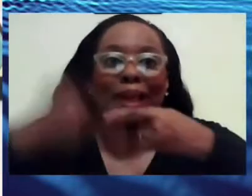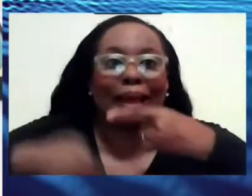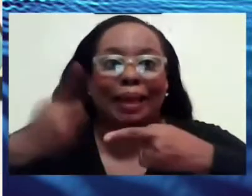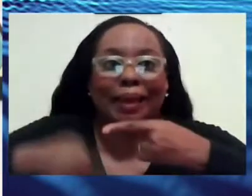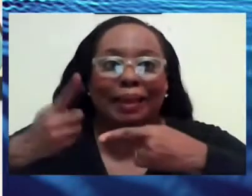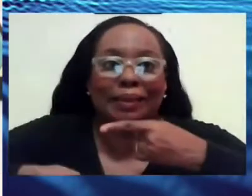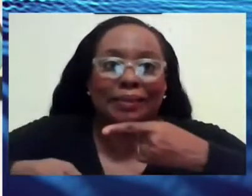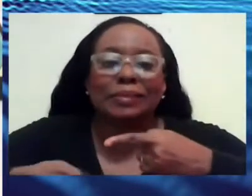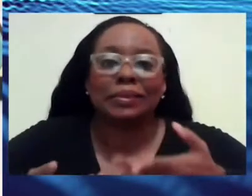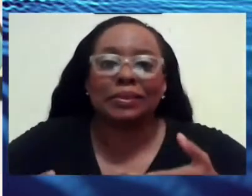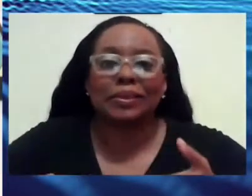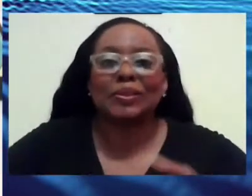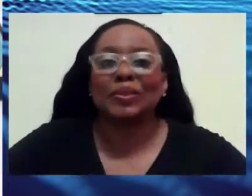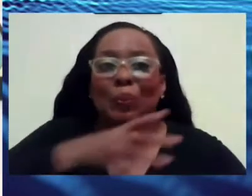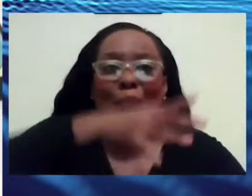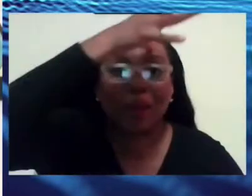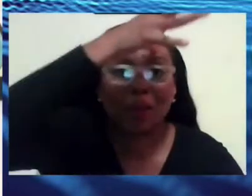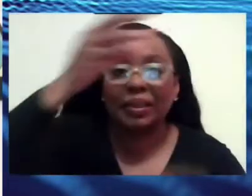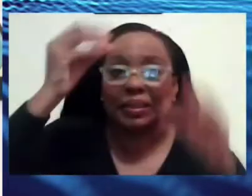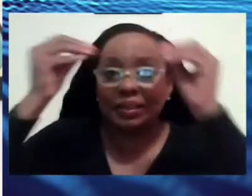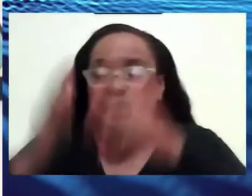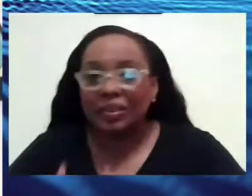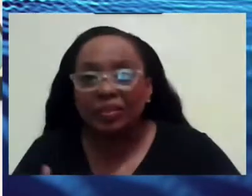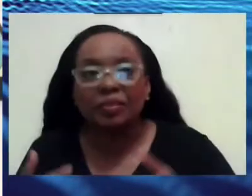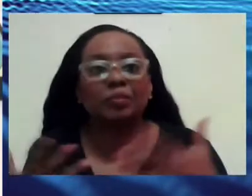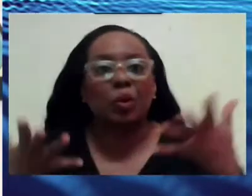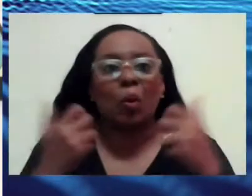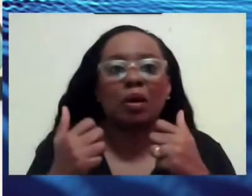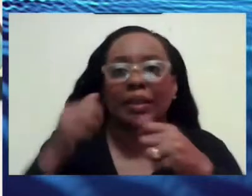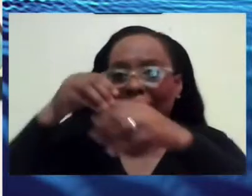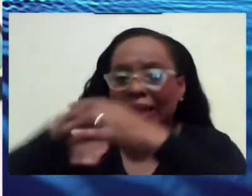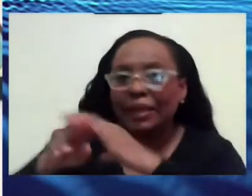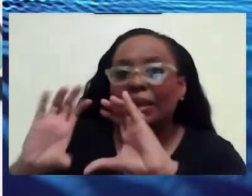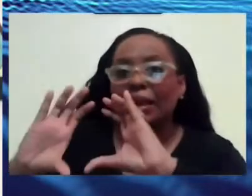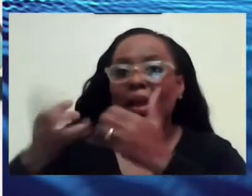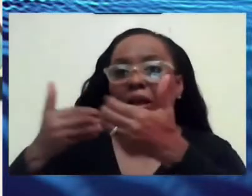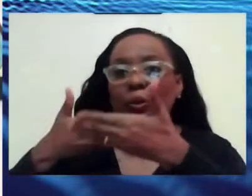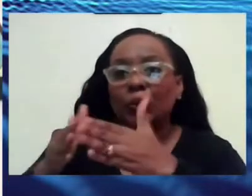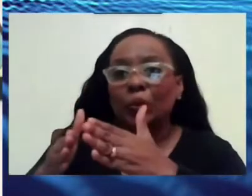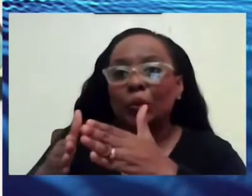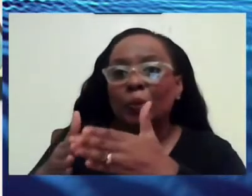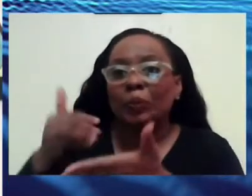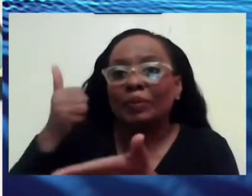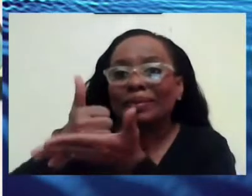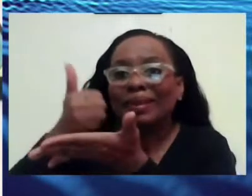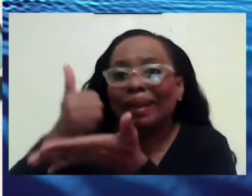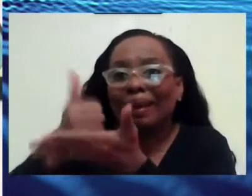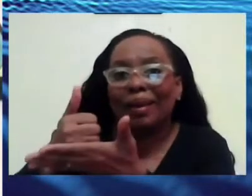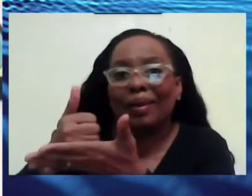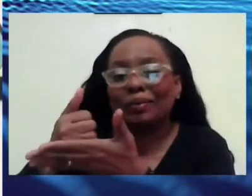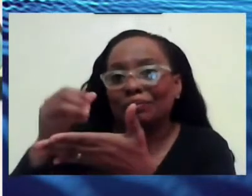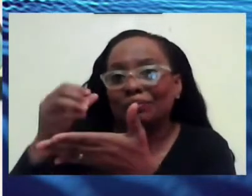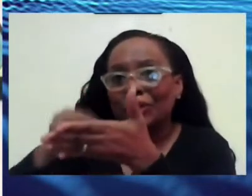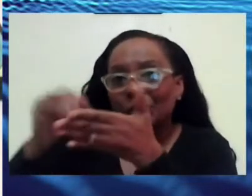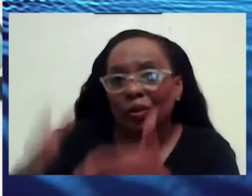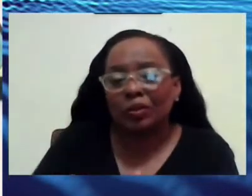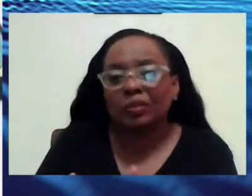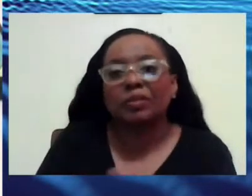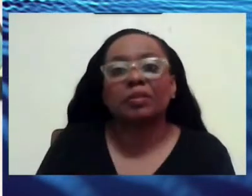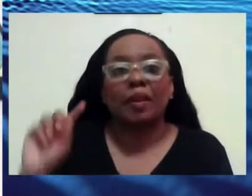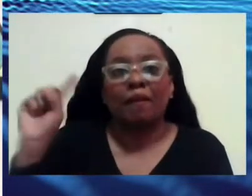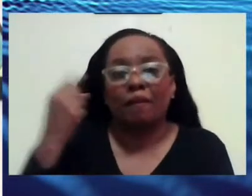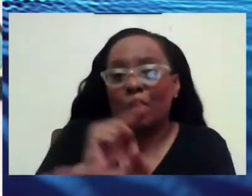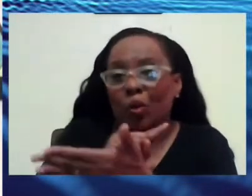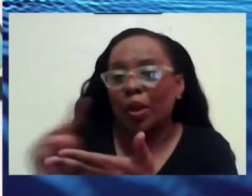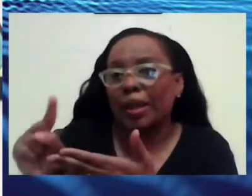students, by the parents, to have the opportunity to do face-to-face. We said before we would try to do the assessments in the first weeks or so